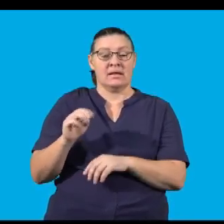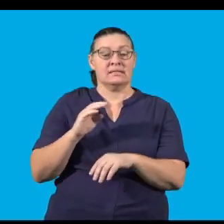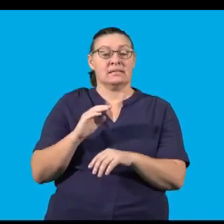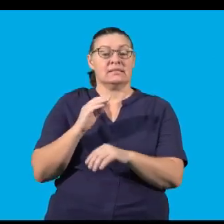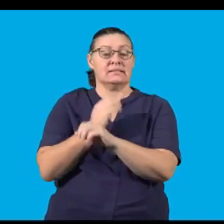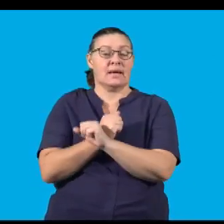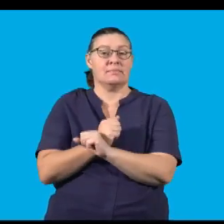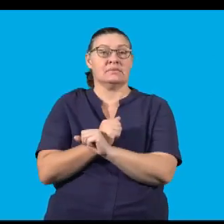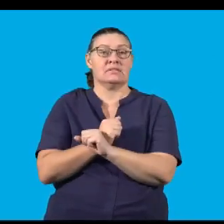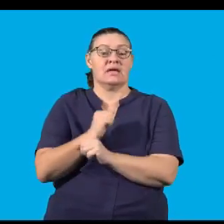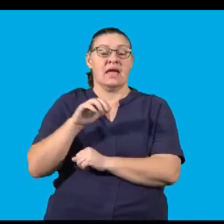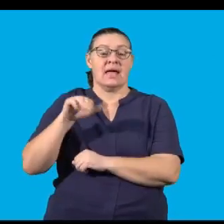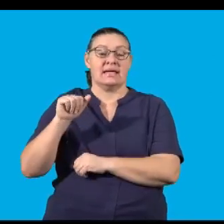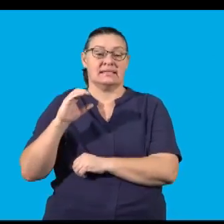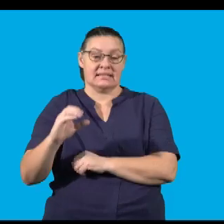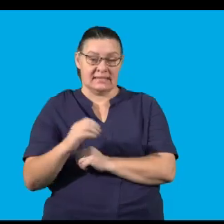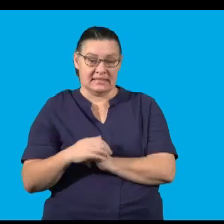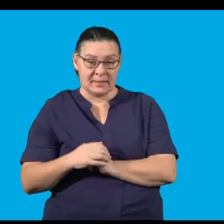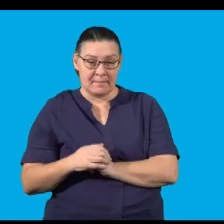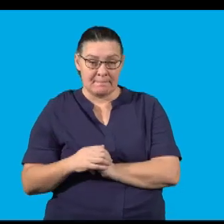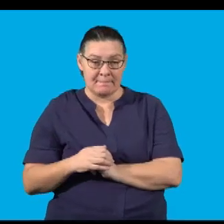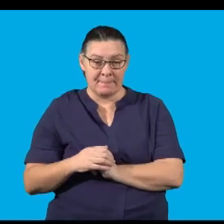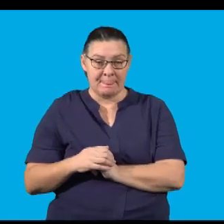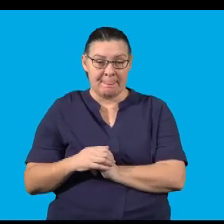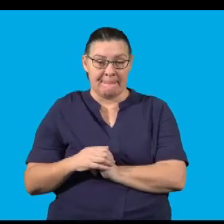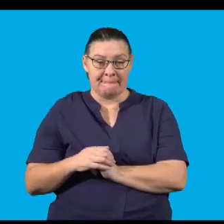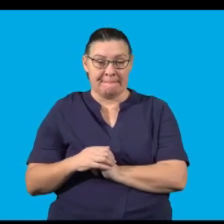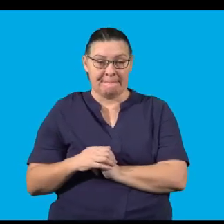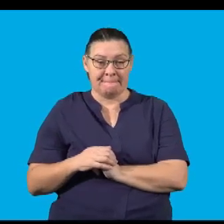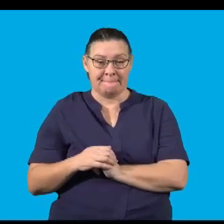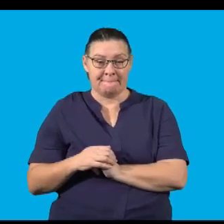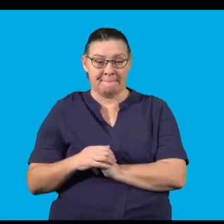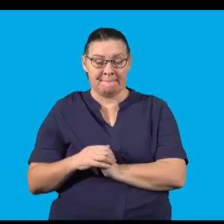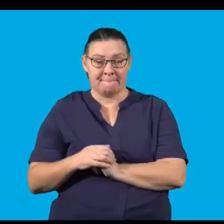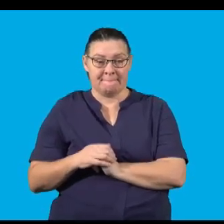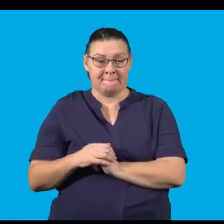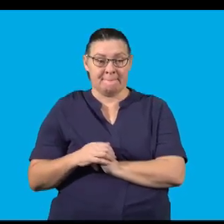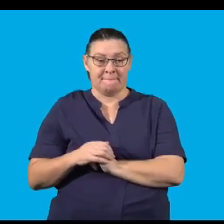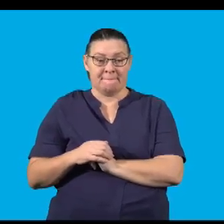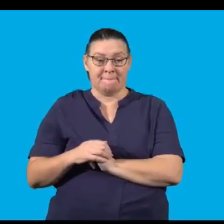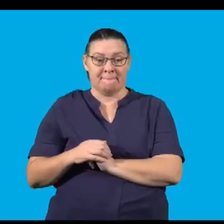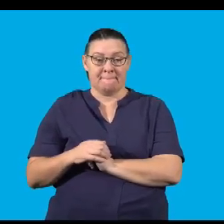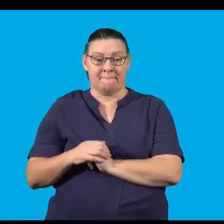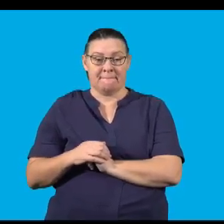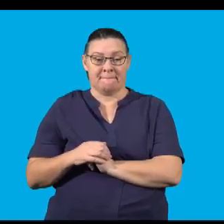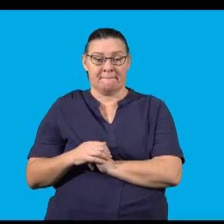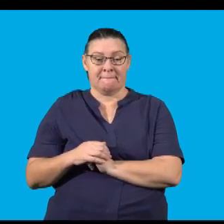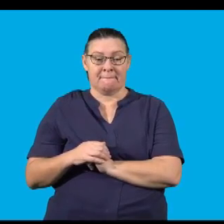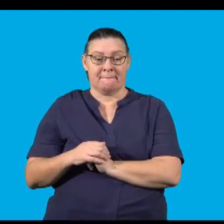times AC. It's the half base times height. Okay, that should be